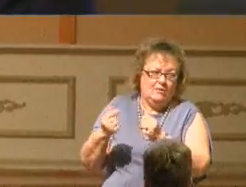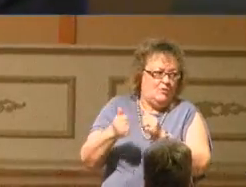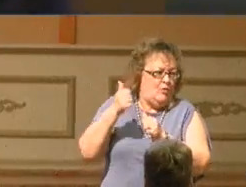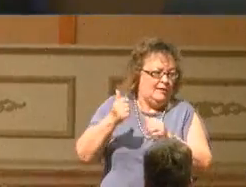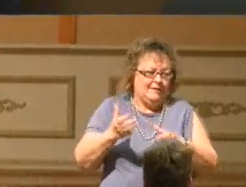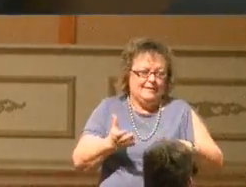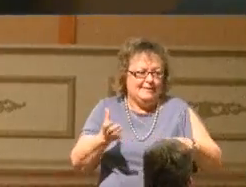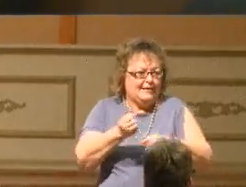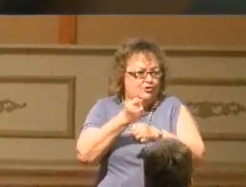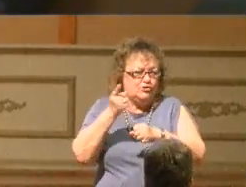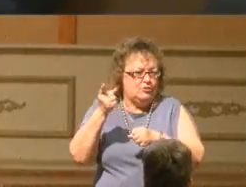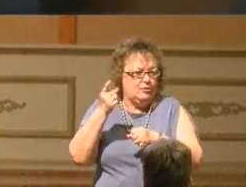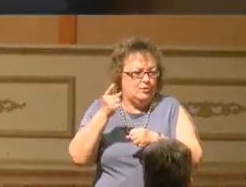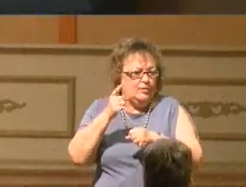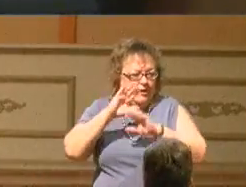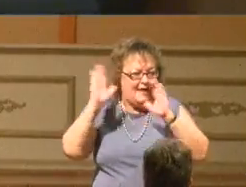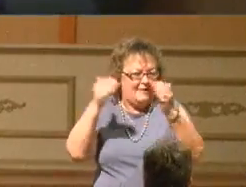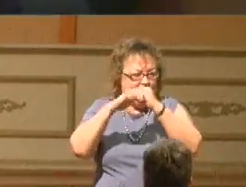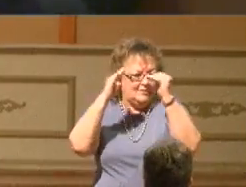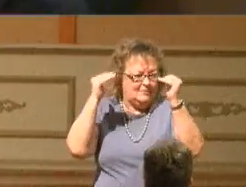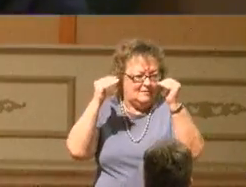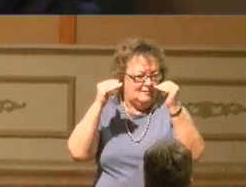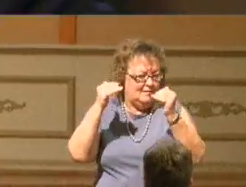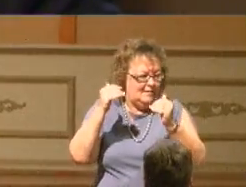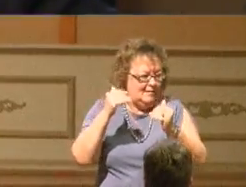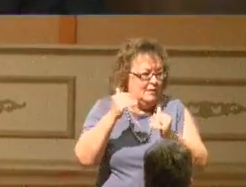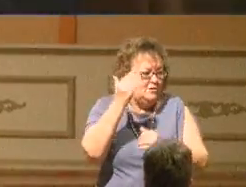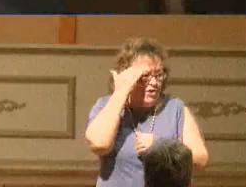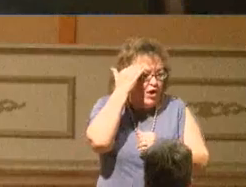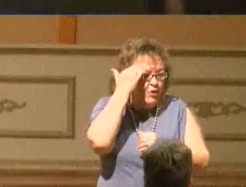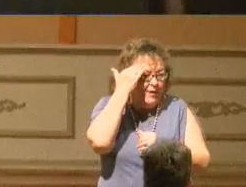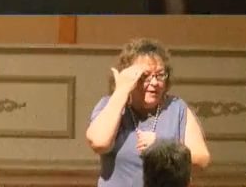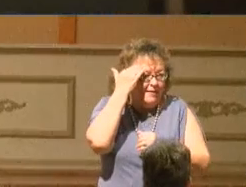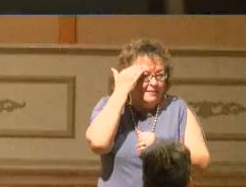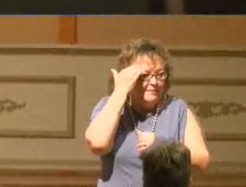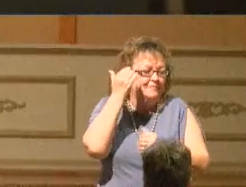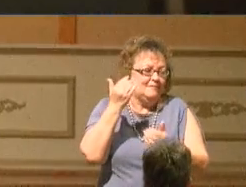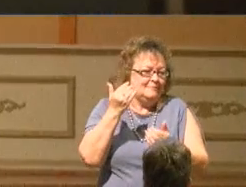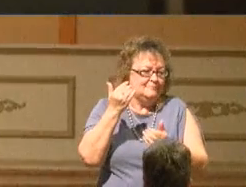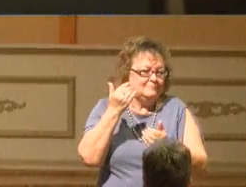head, believing affects the heart. Knowing affects our intellect.